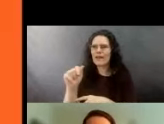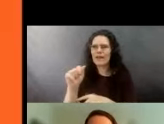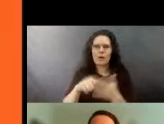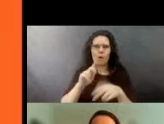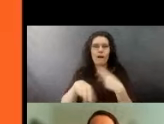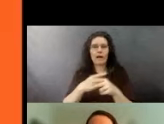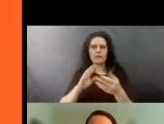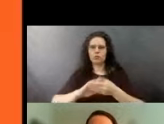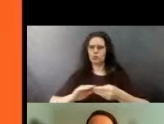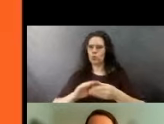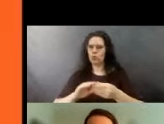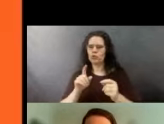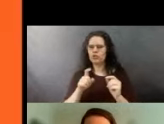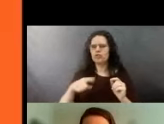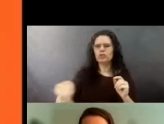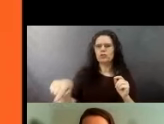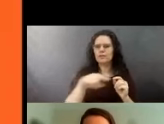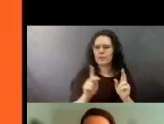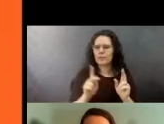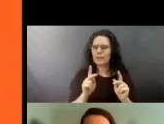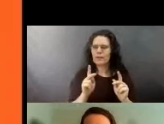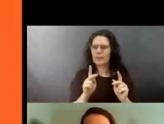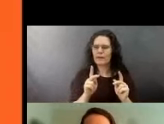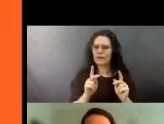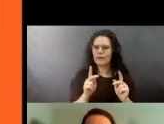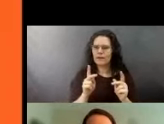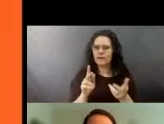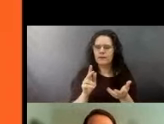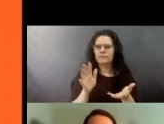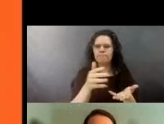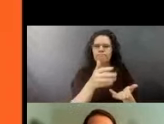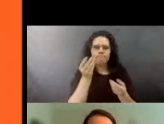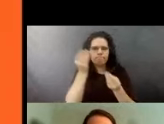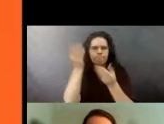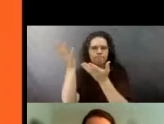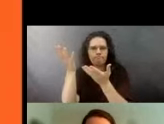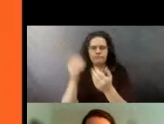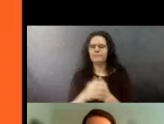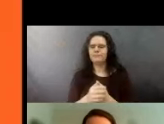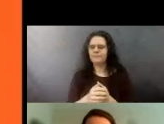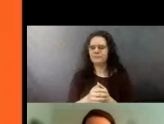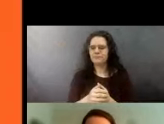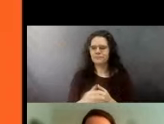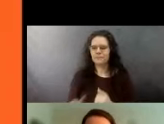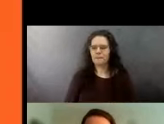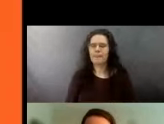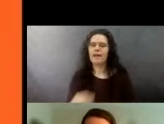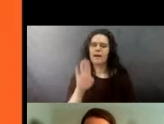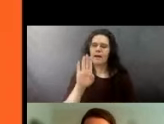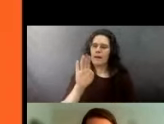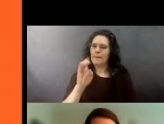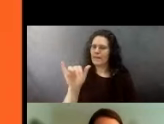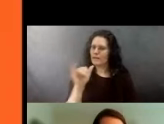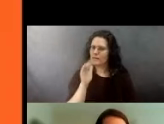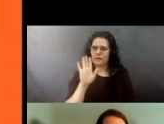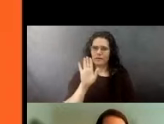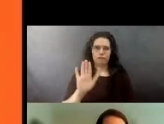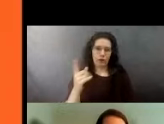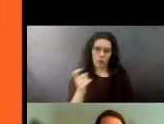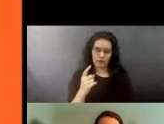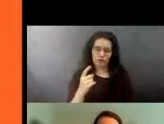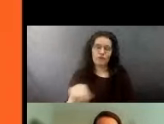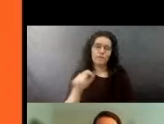should folks be searching? Great question. And so for the healthcare partners or healthcare folks online,